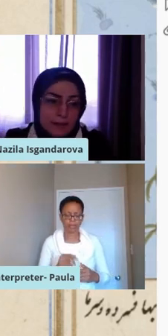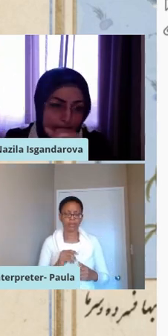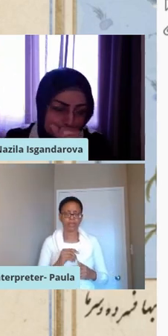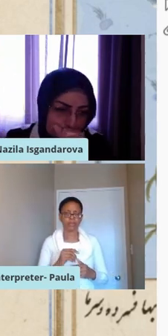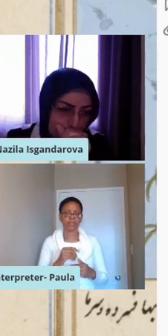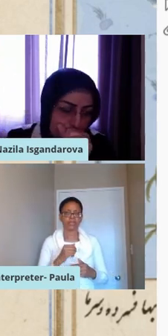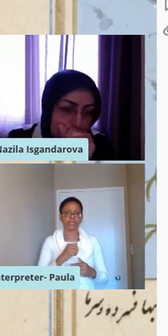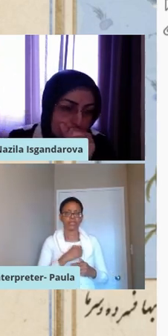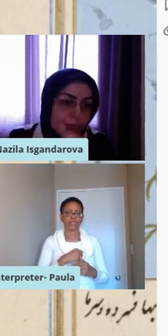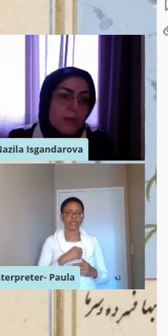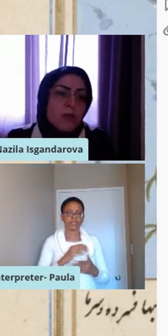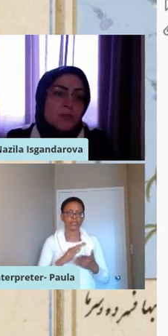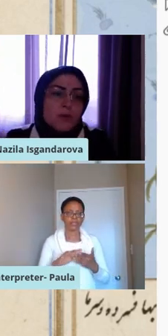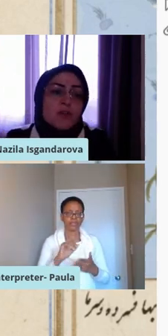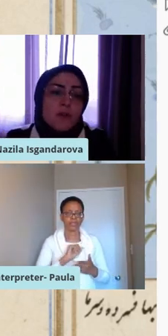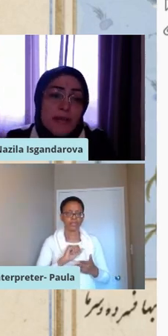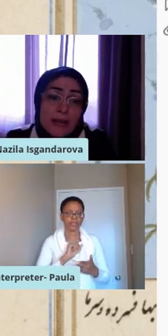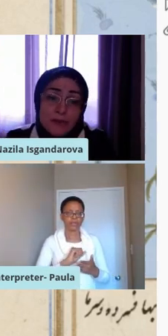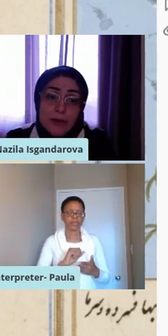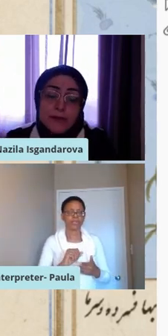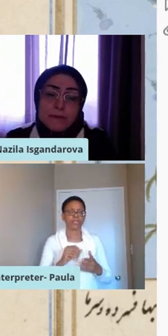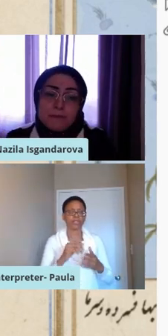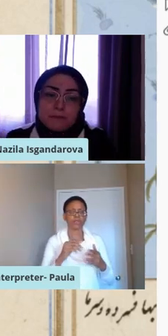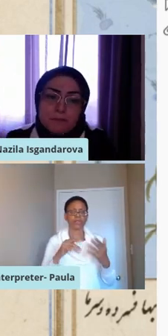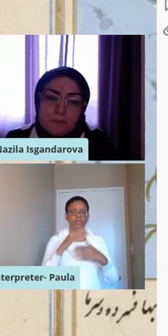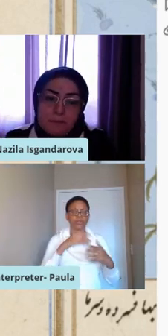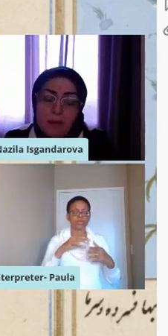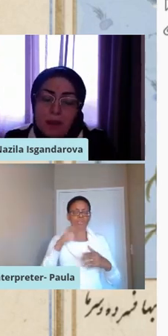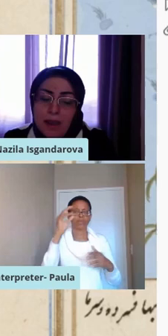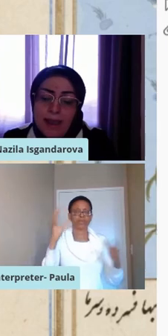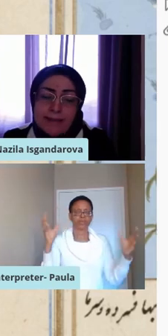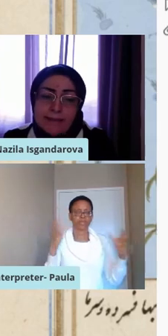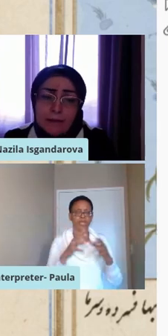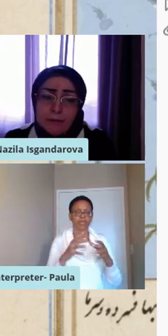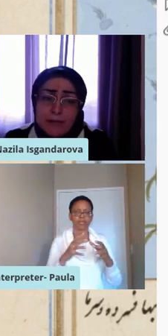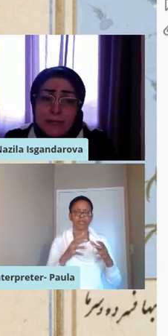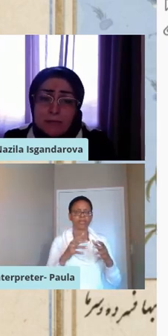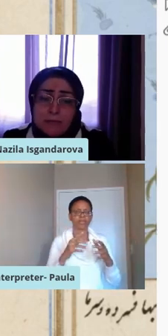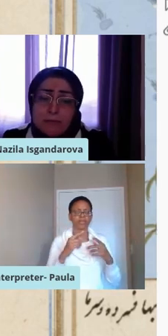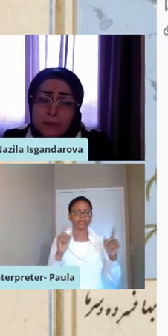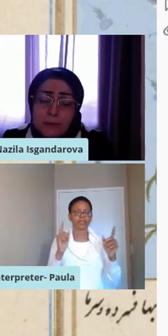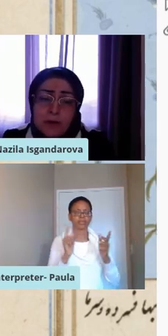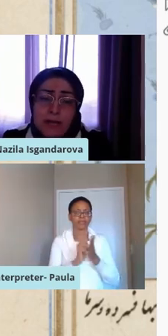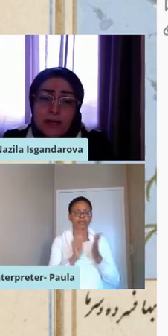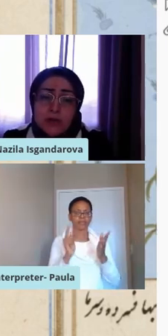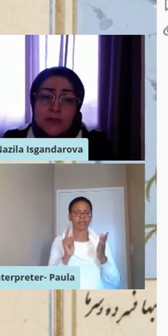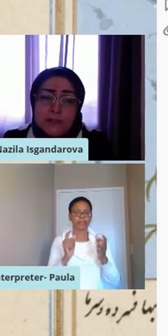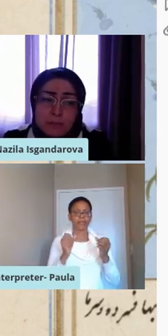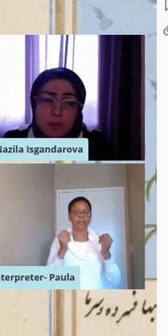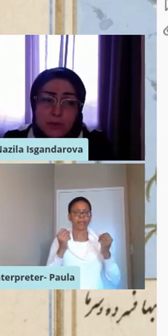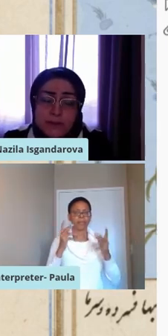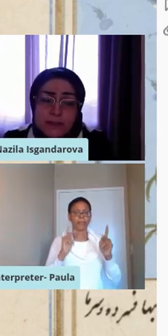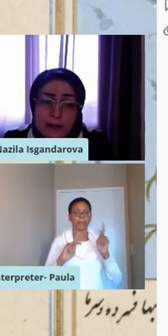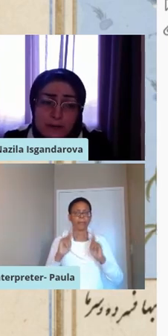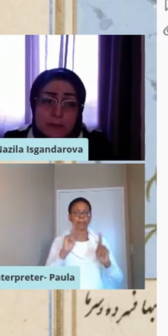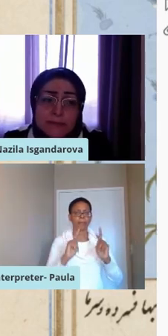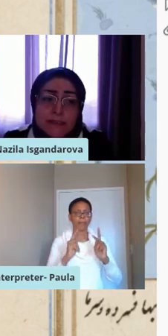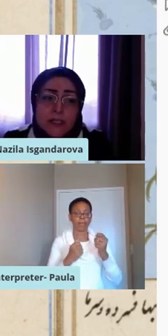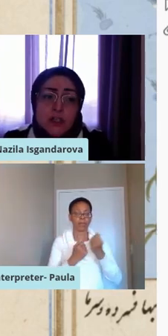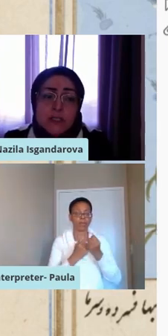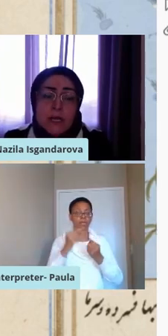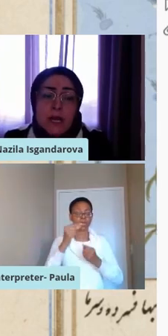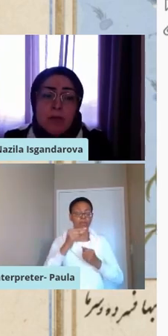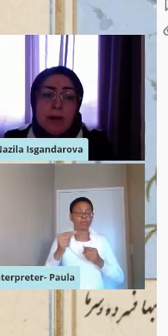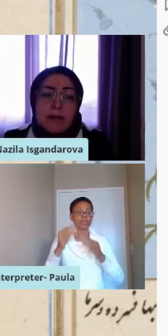social and spiritual gatherings. And many people actually supported the